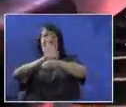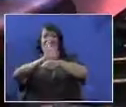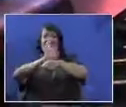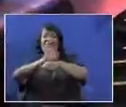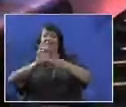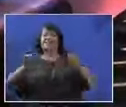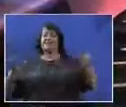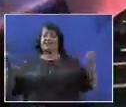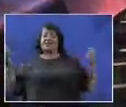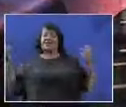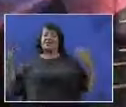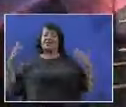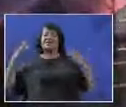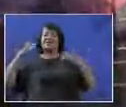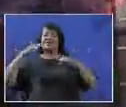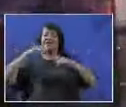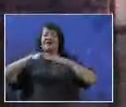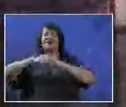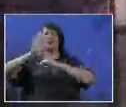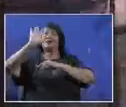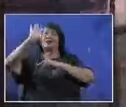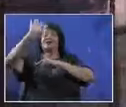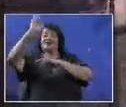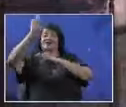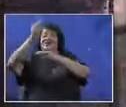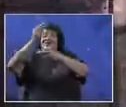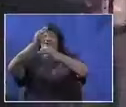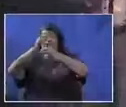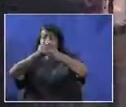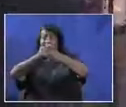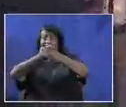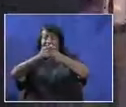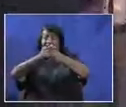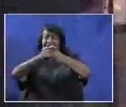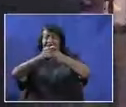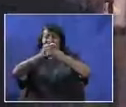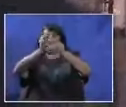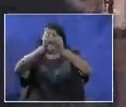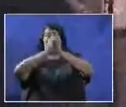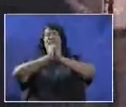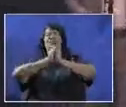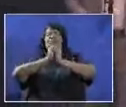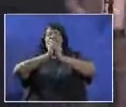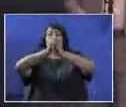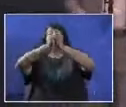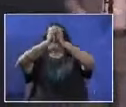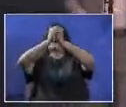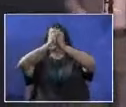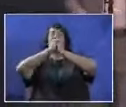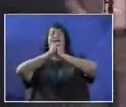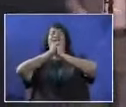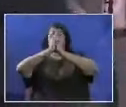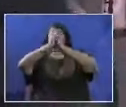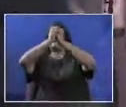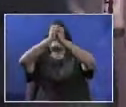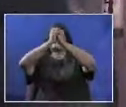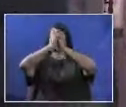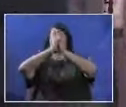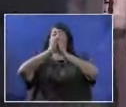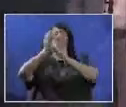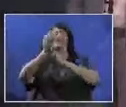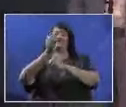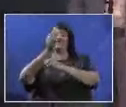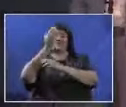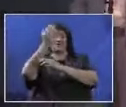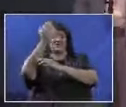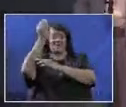are, in your home, in your job, in your car, wherever, in the store, take a moment and give God